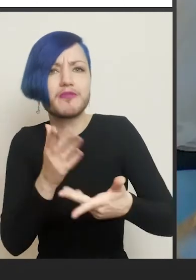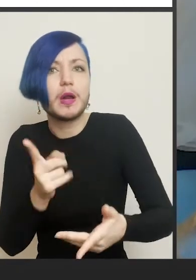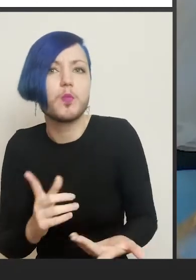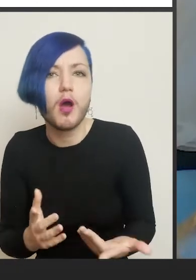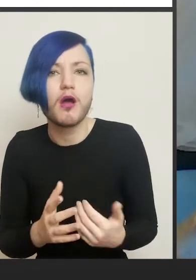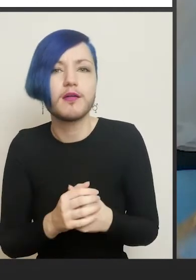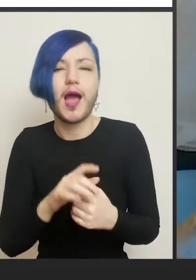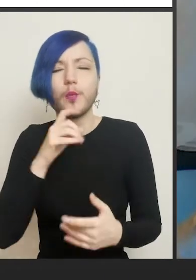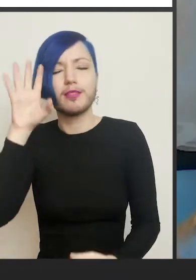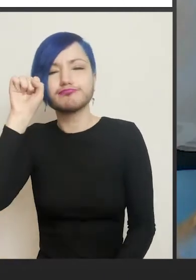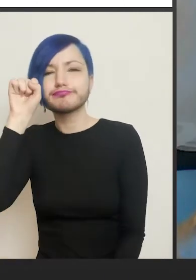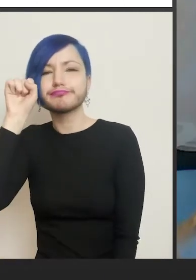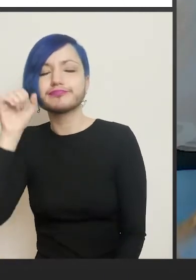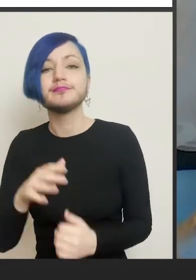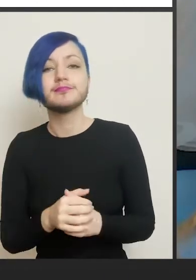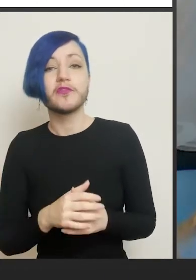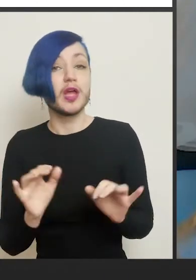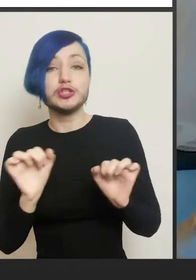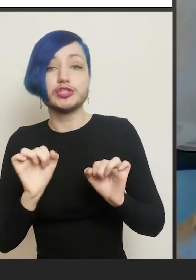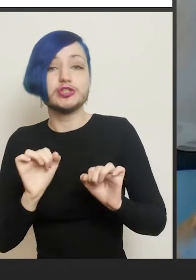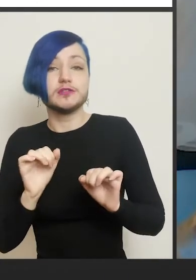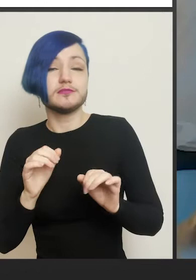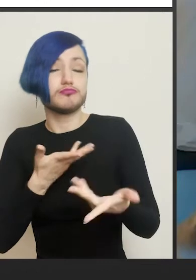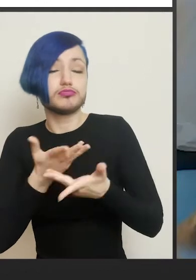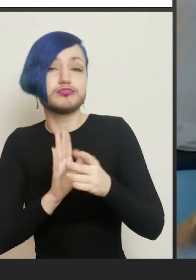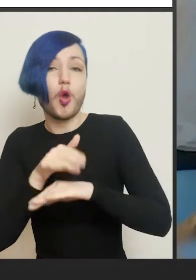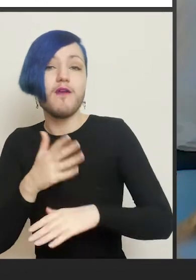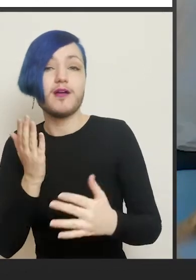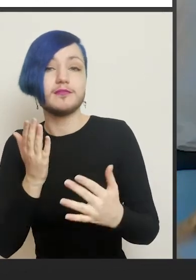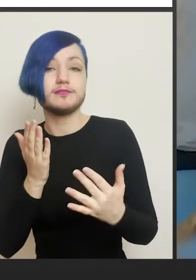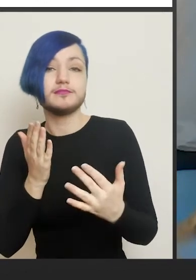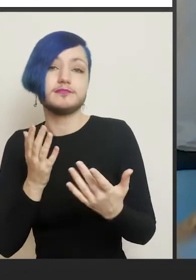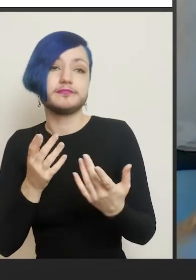And of course, we haven't even talked about the interventions that we're